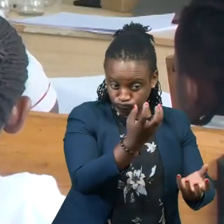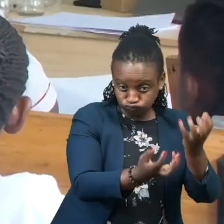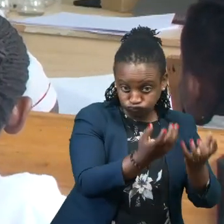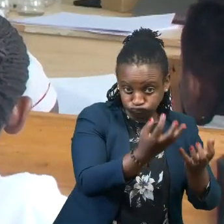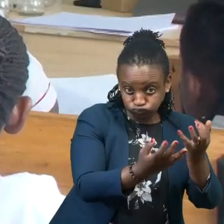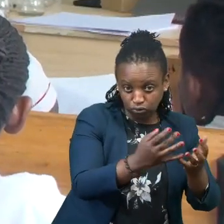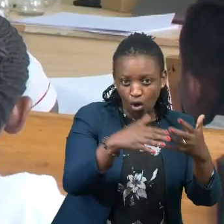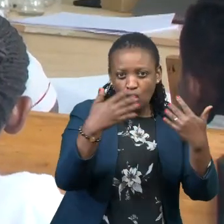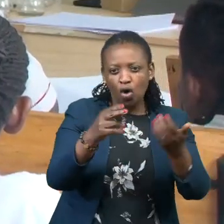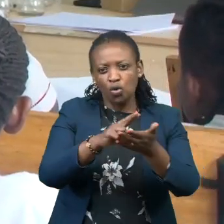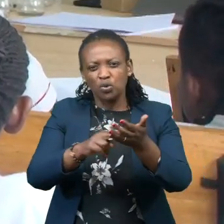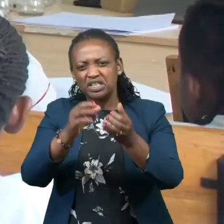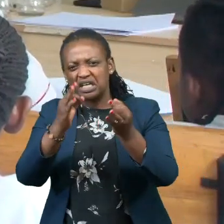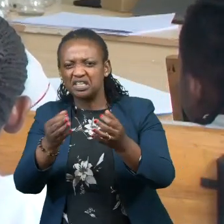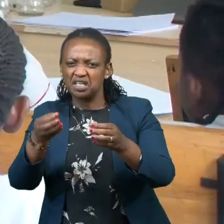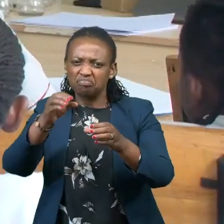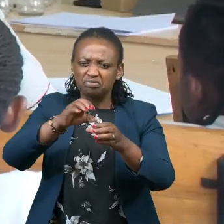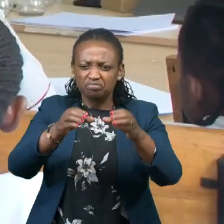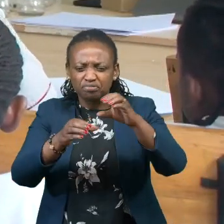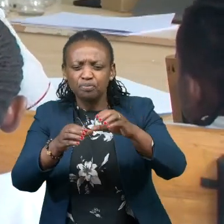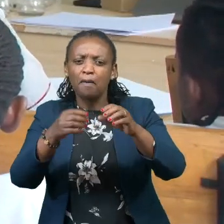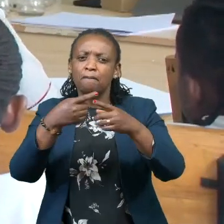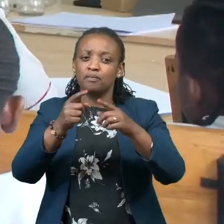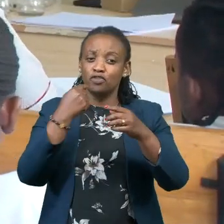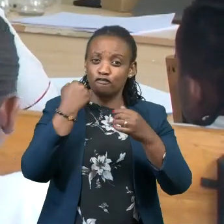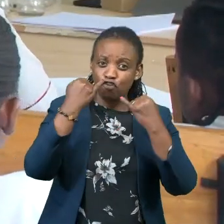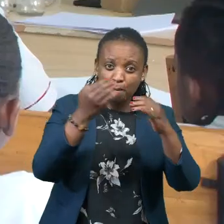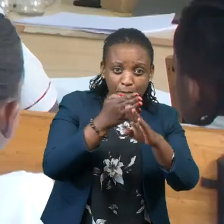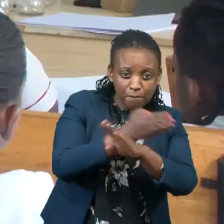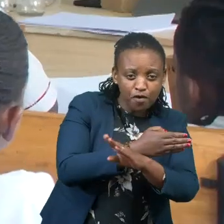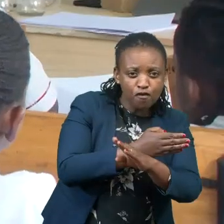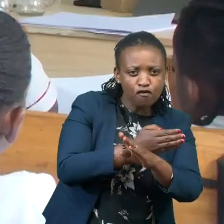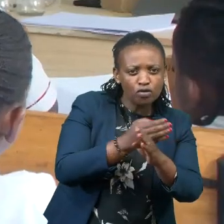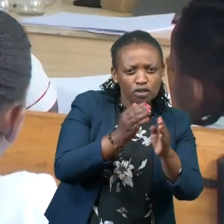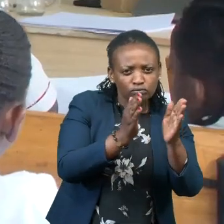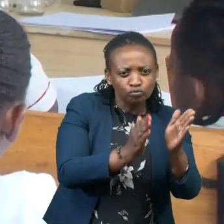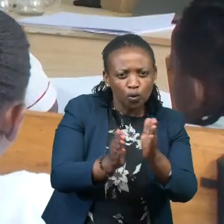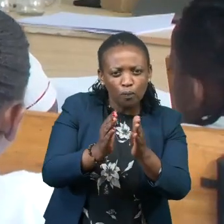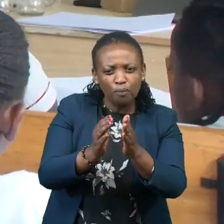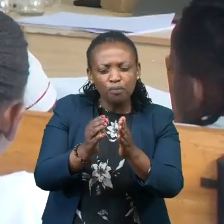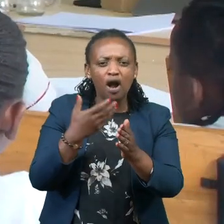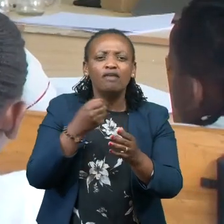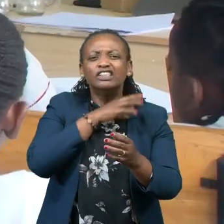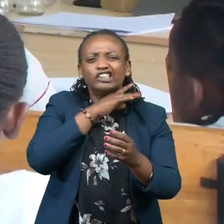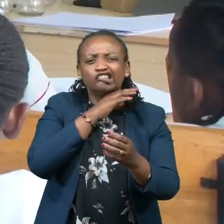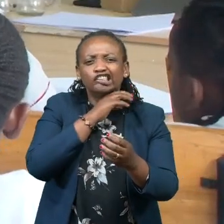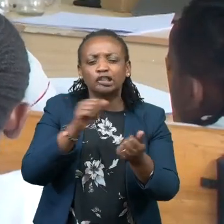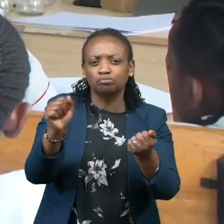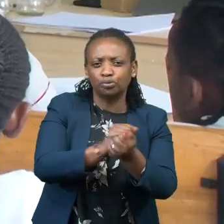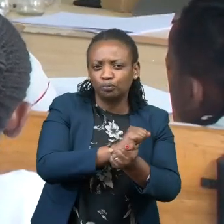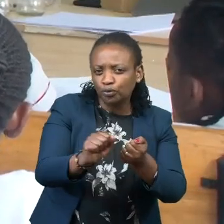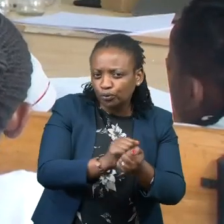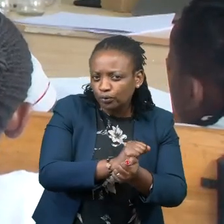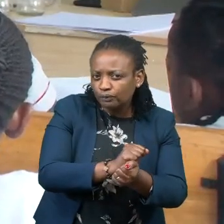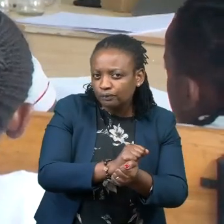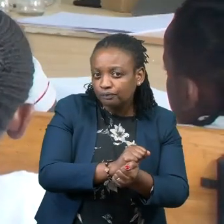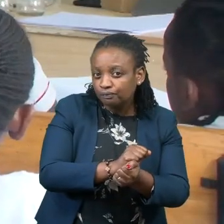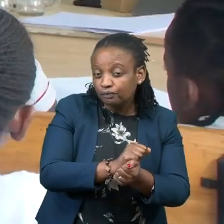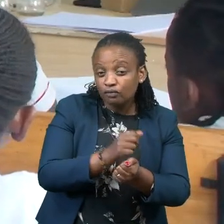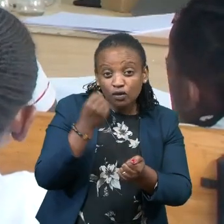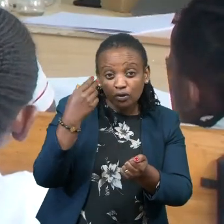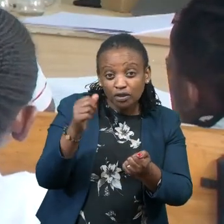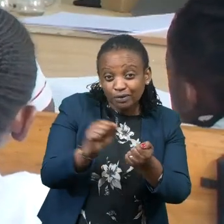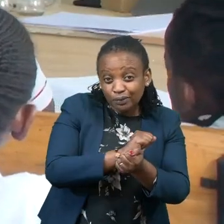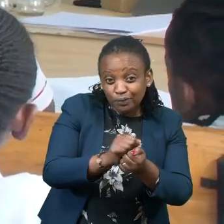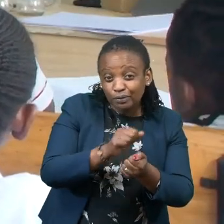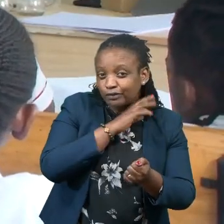you need to first boil it or use chemicals or use the other methods that I told you in order to kill germs. In order